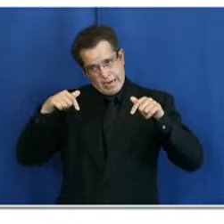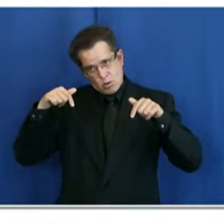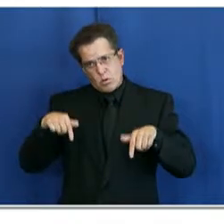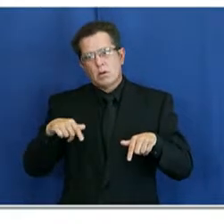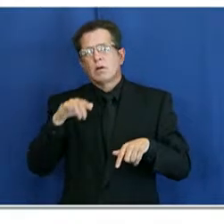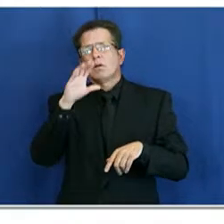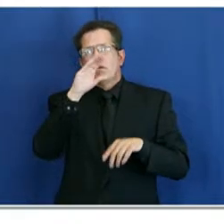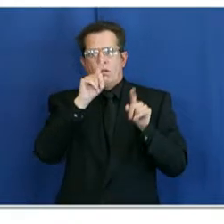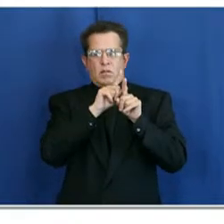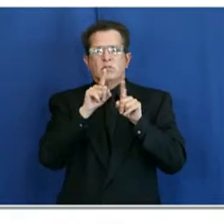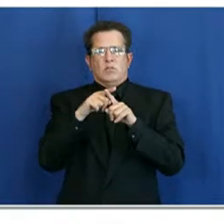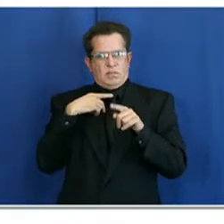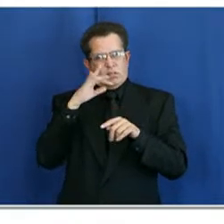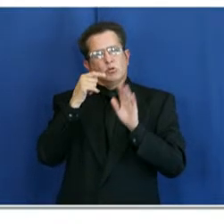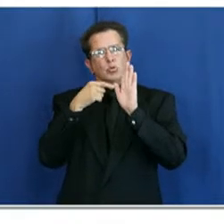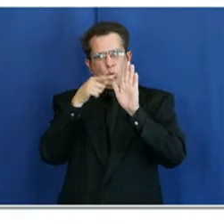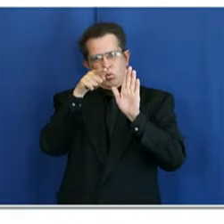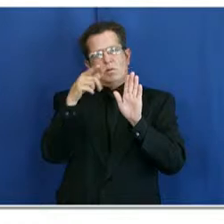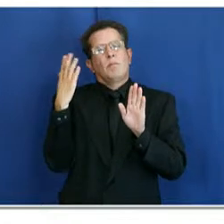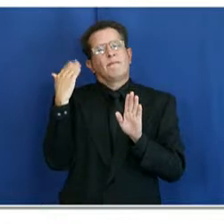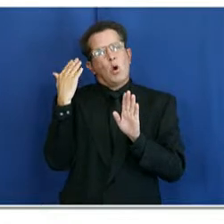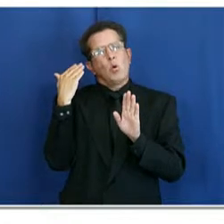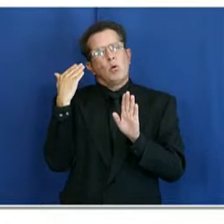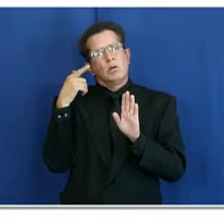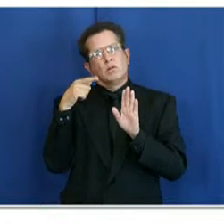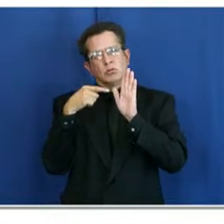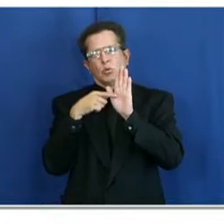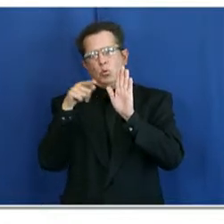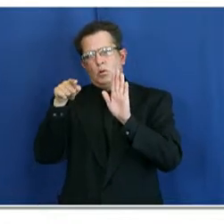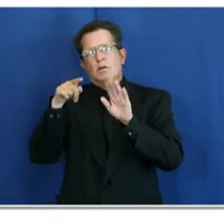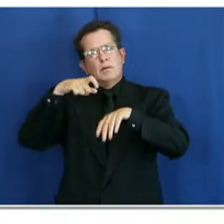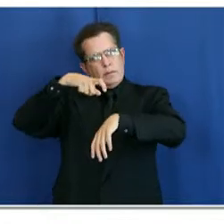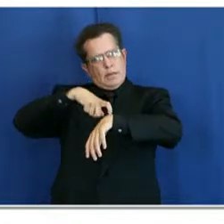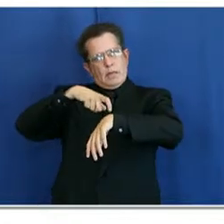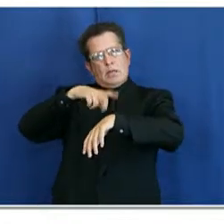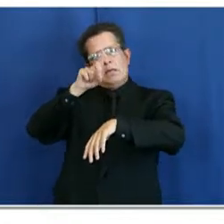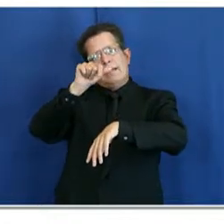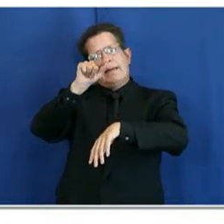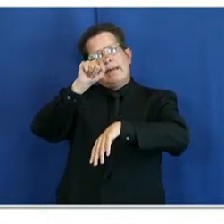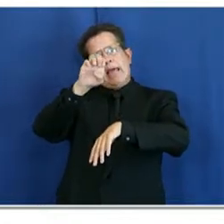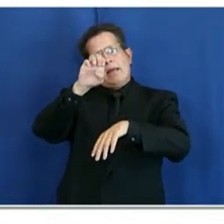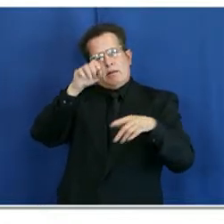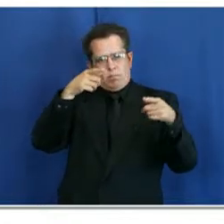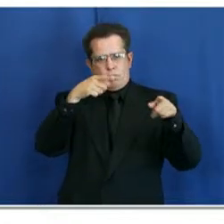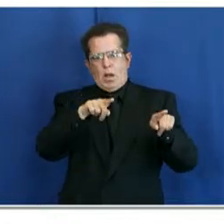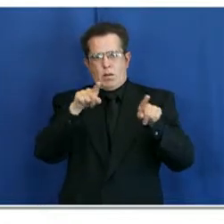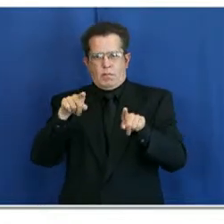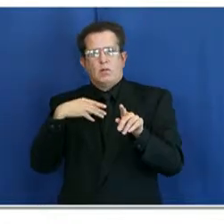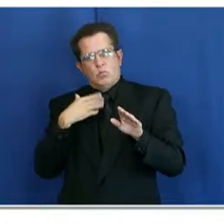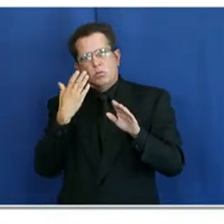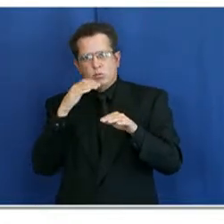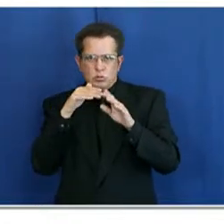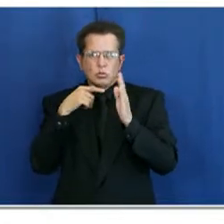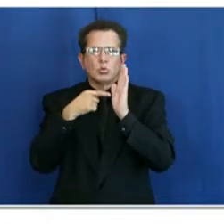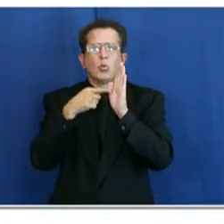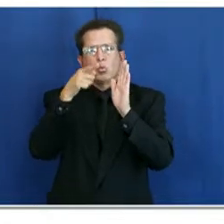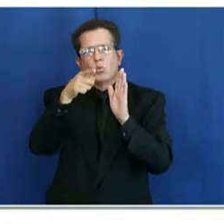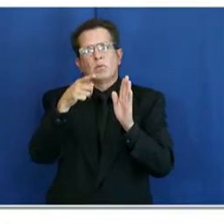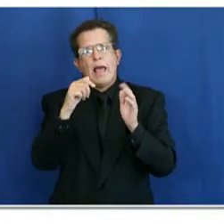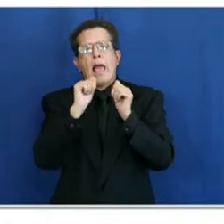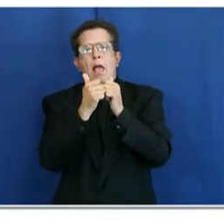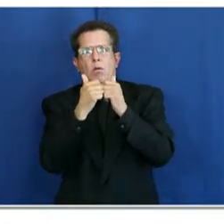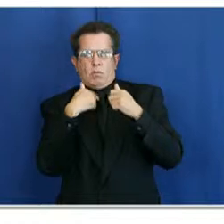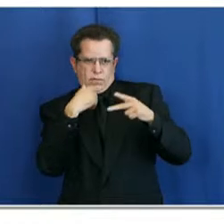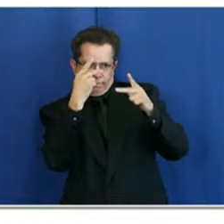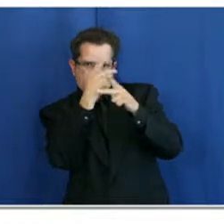have shared this information previously, but we just want to remind everyone and walk through the process of